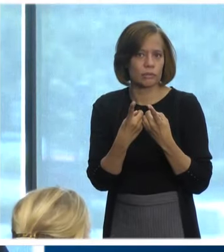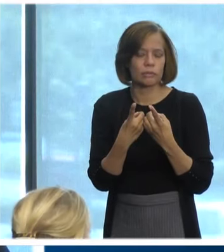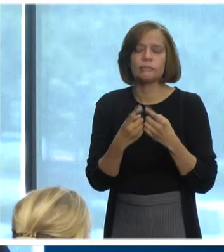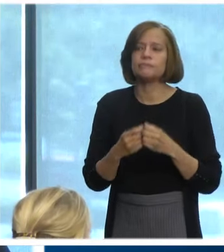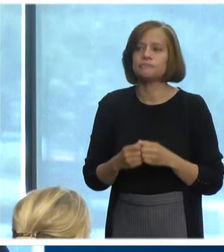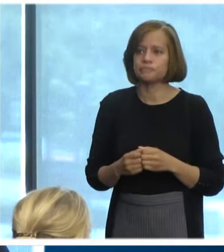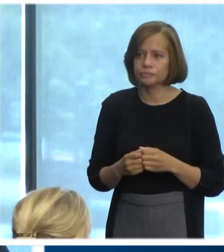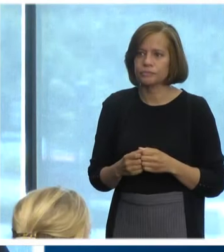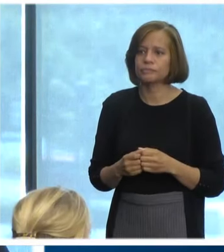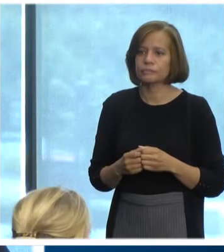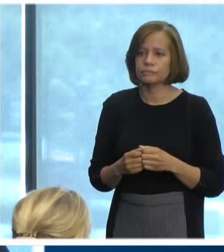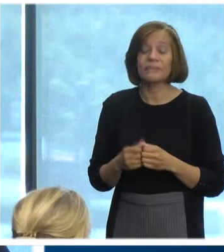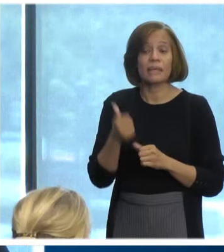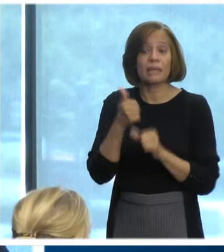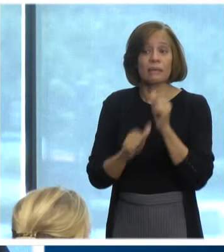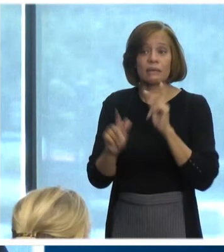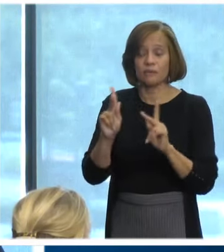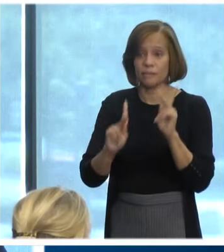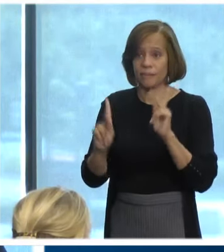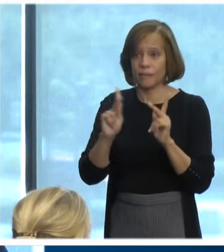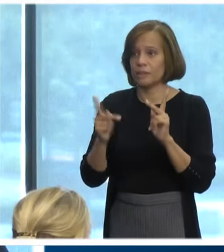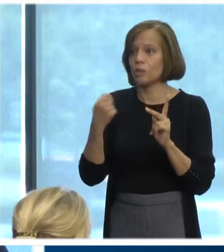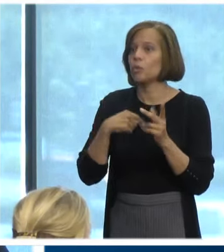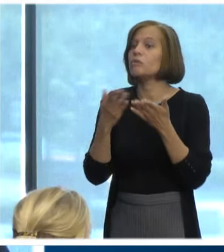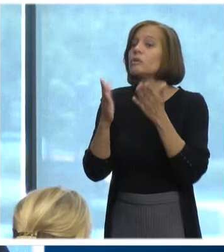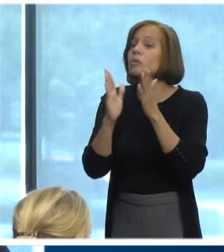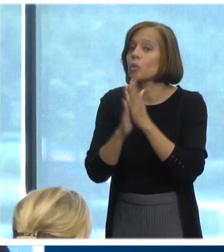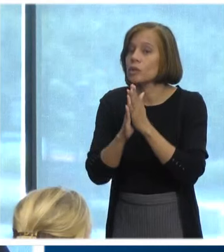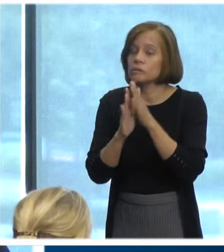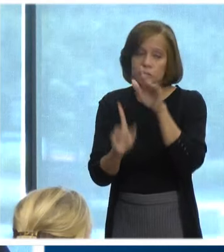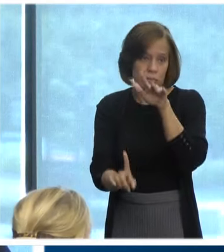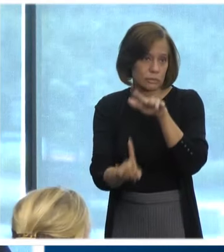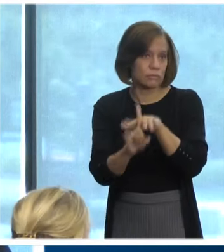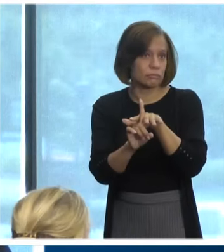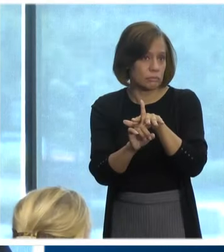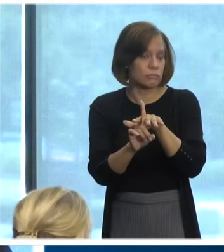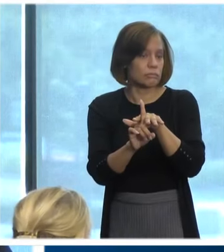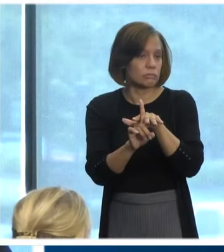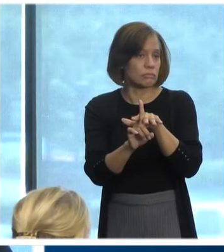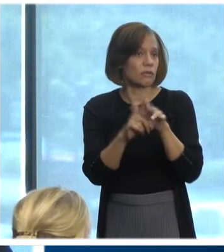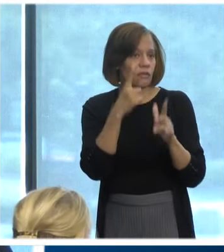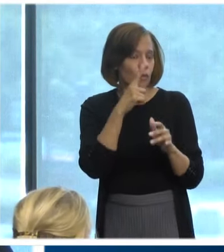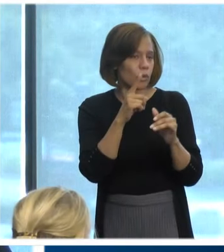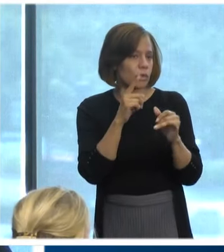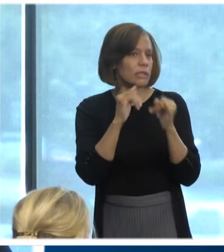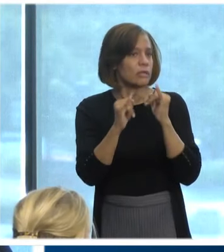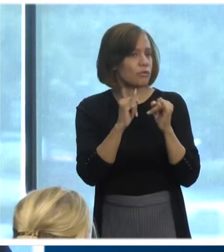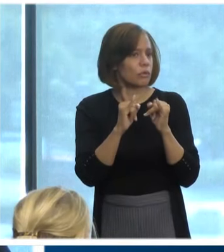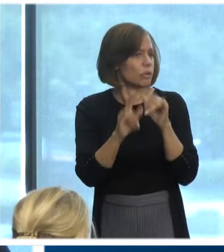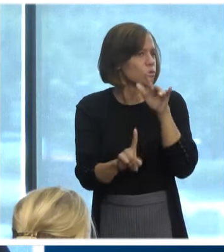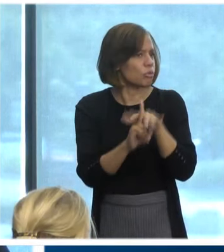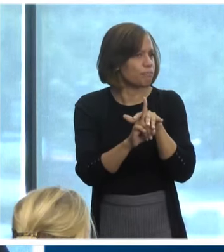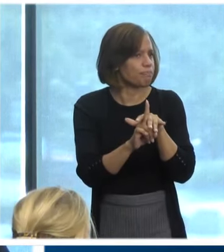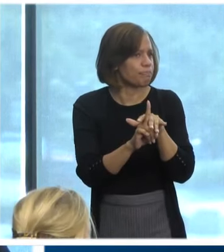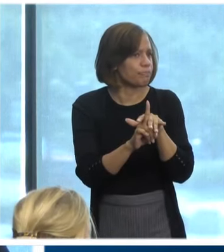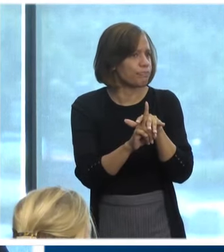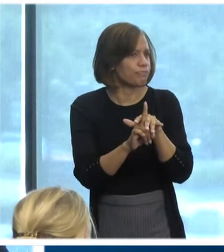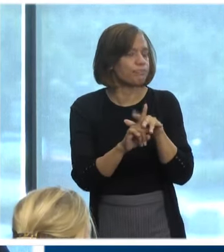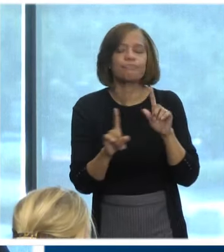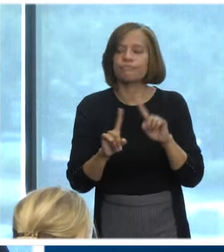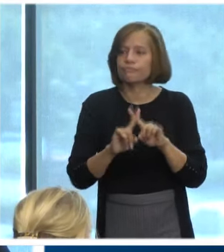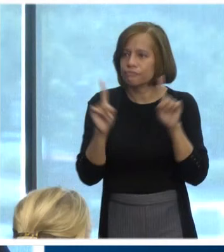exception, everyone we require or we requested to appear for an interview did so.